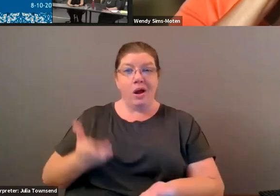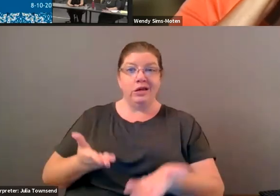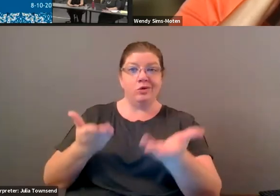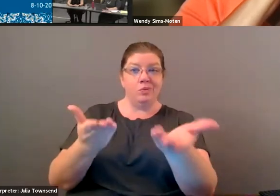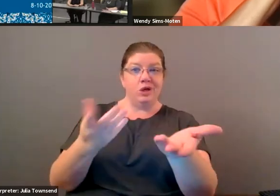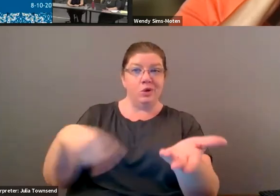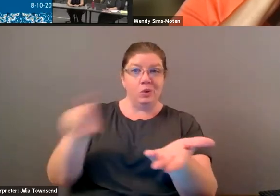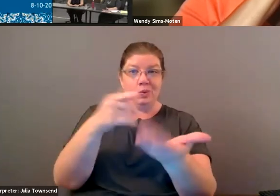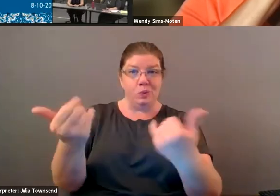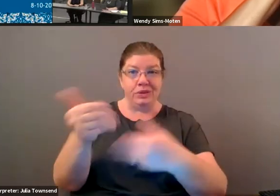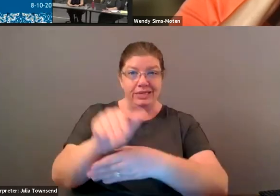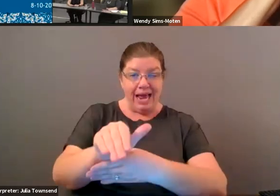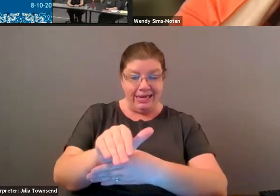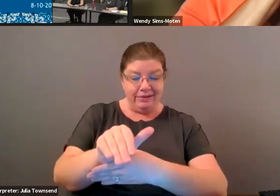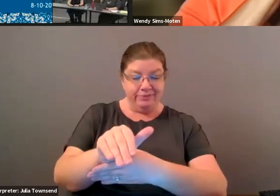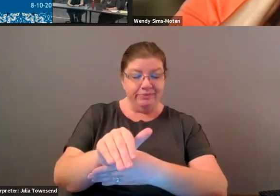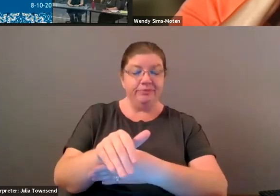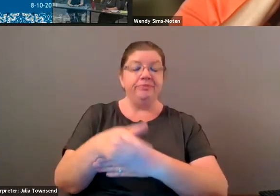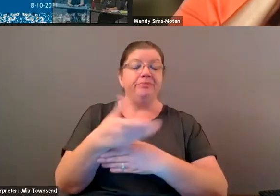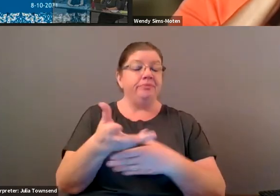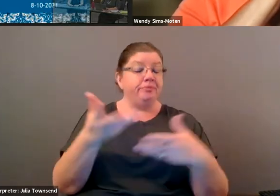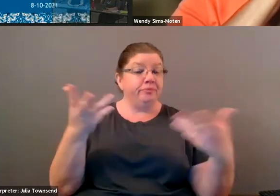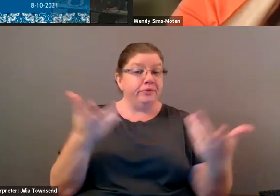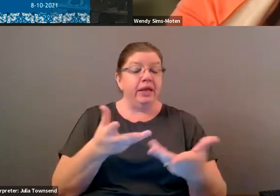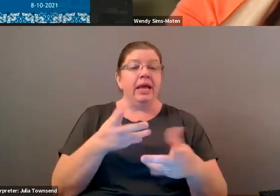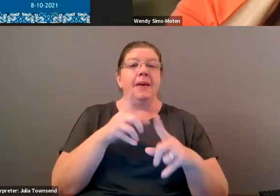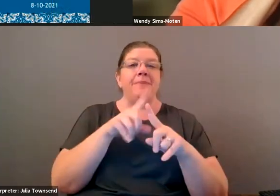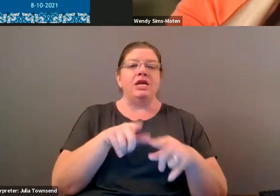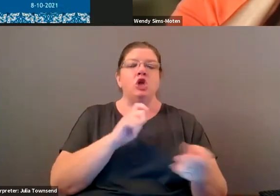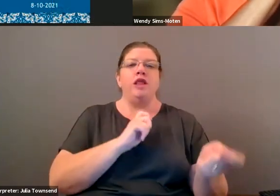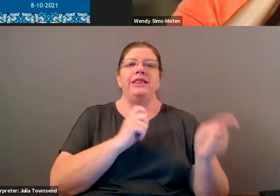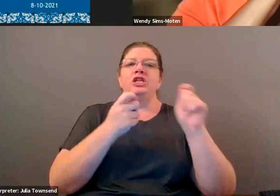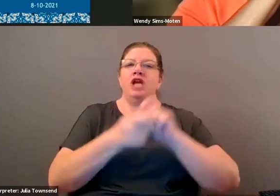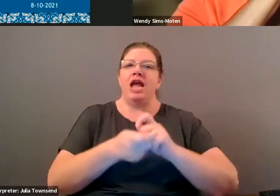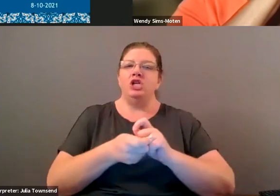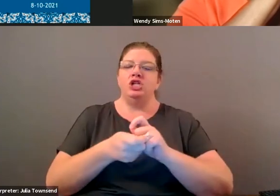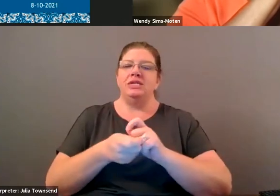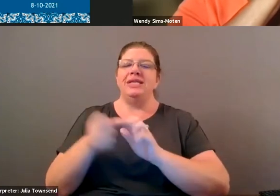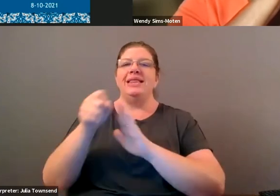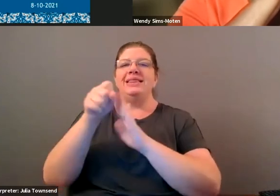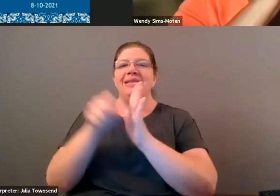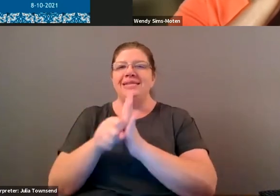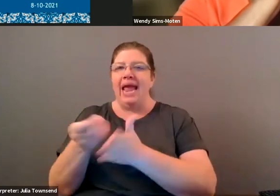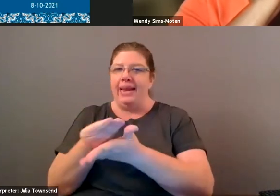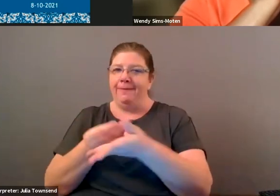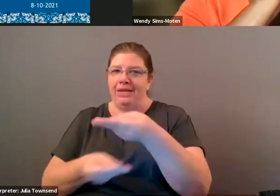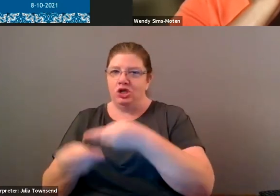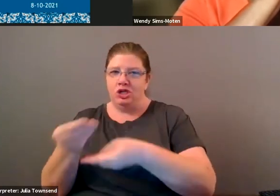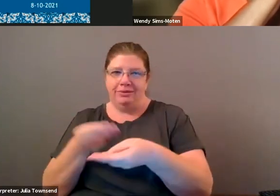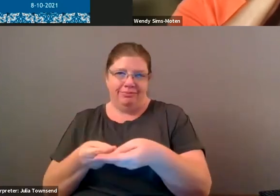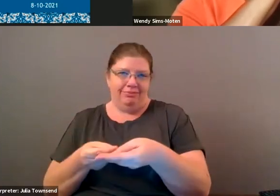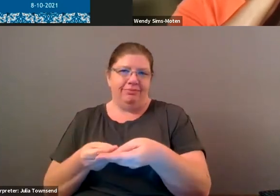tonight based on the changes that we've had in the state budget between